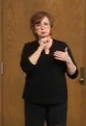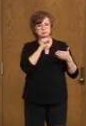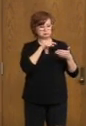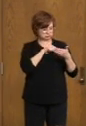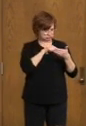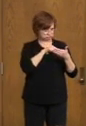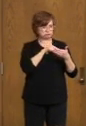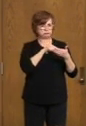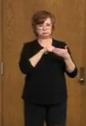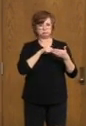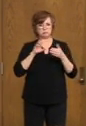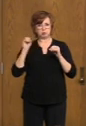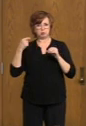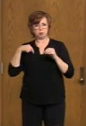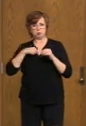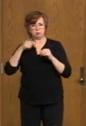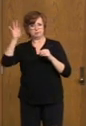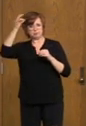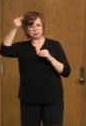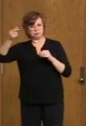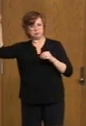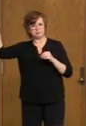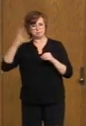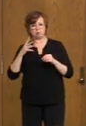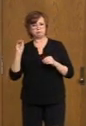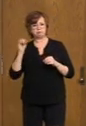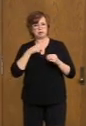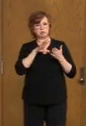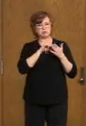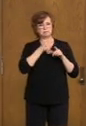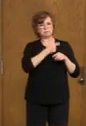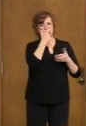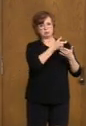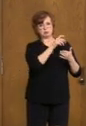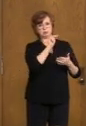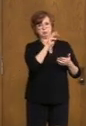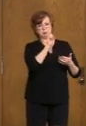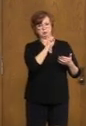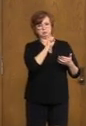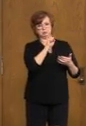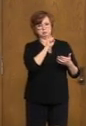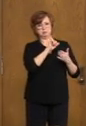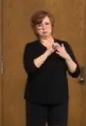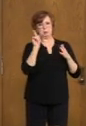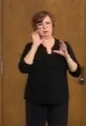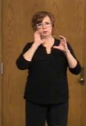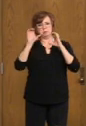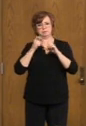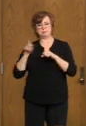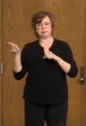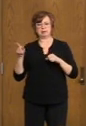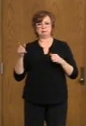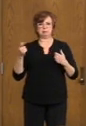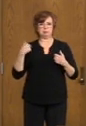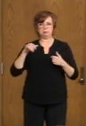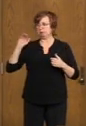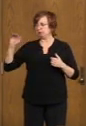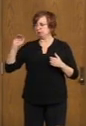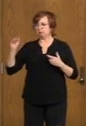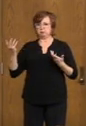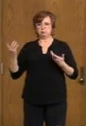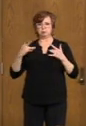zero next week. And so we are reaching out to determine exactly what that means for Saskatchewan, as we